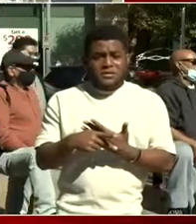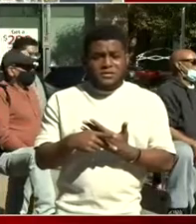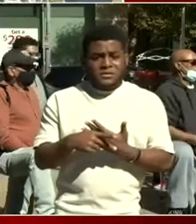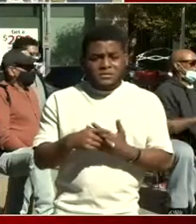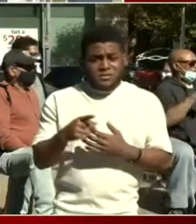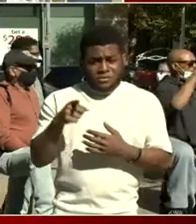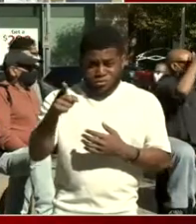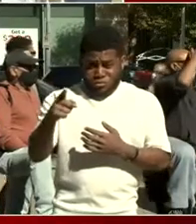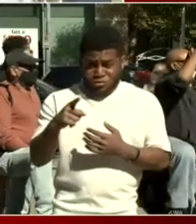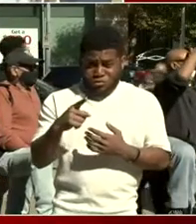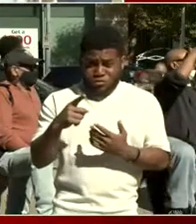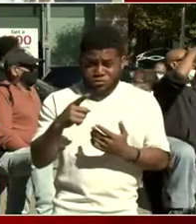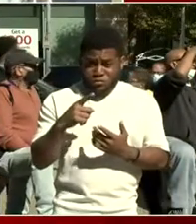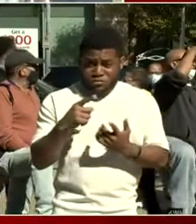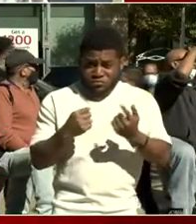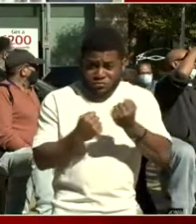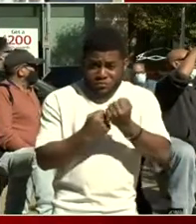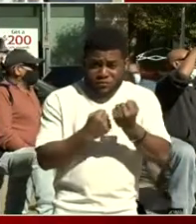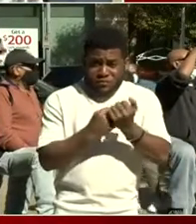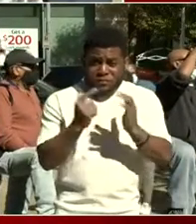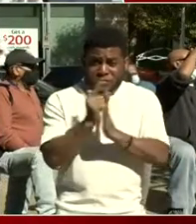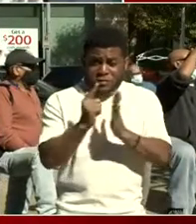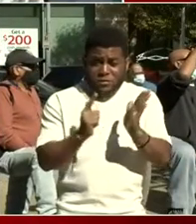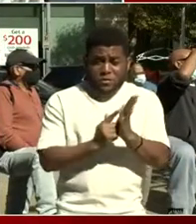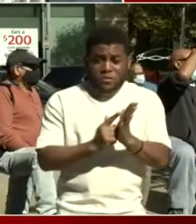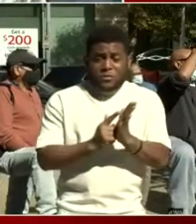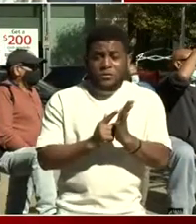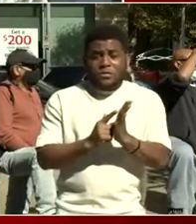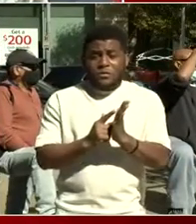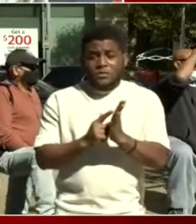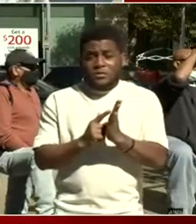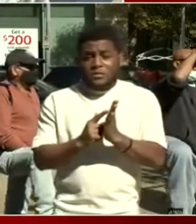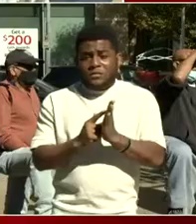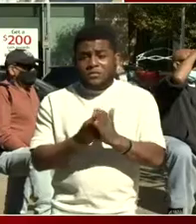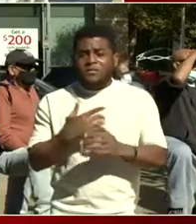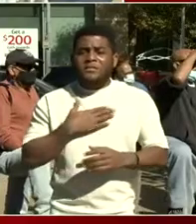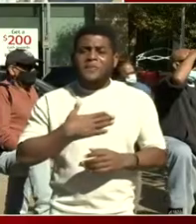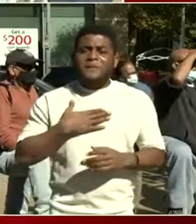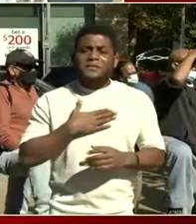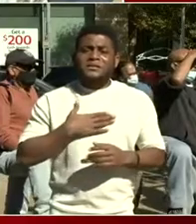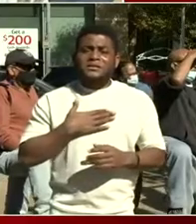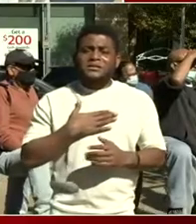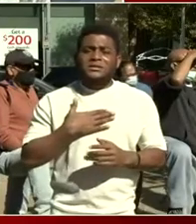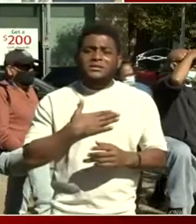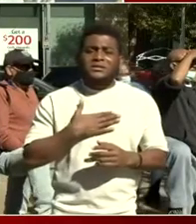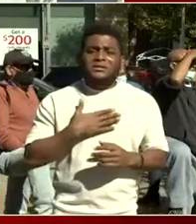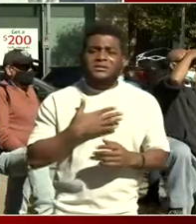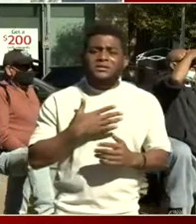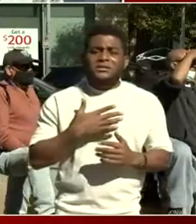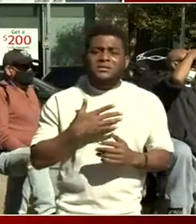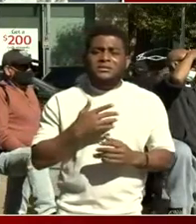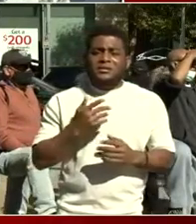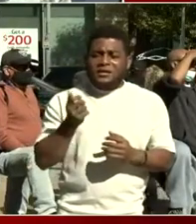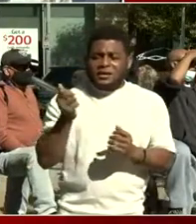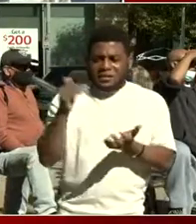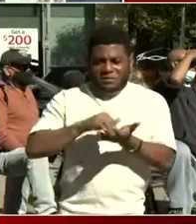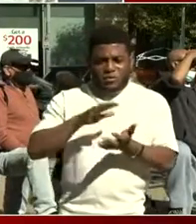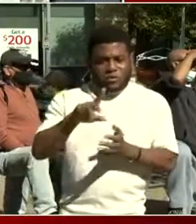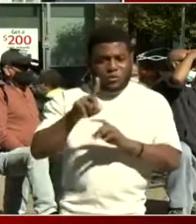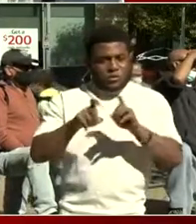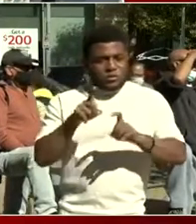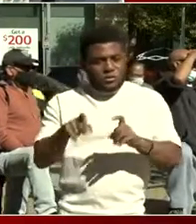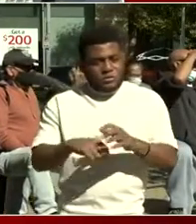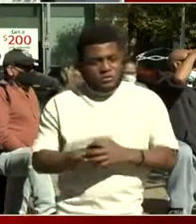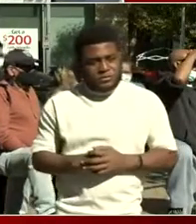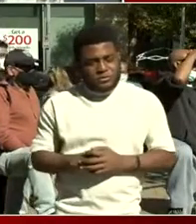that legislation? Okay, can you repeat the question? Let's Hello. All right, there we go.